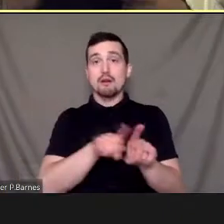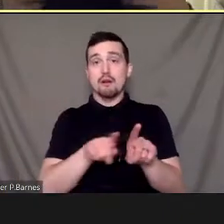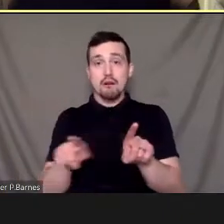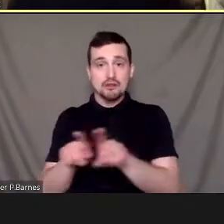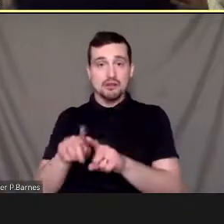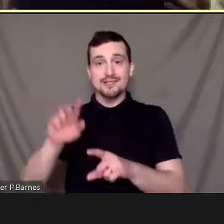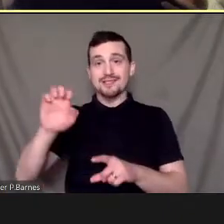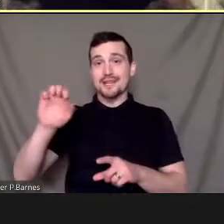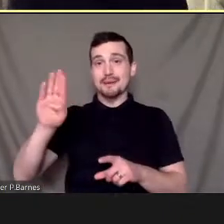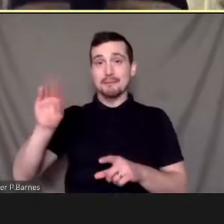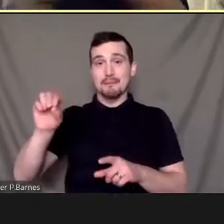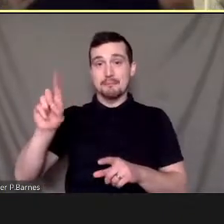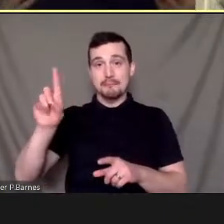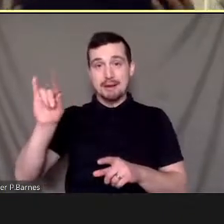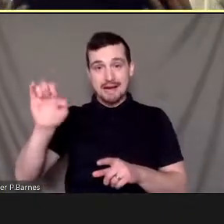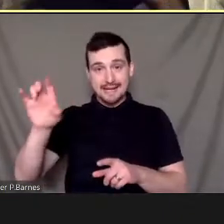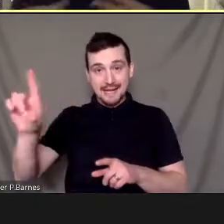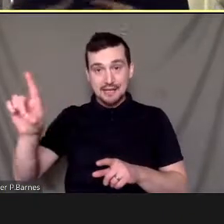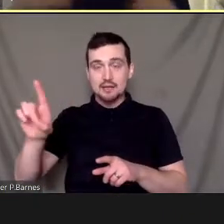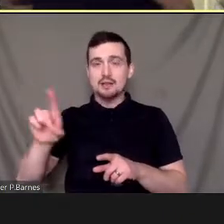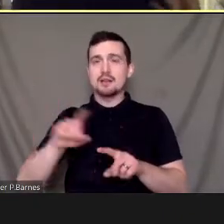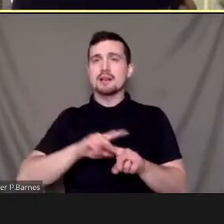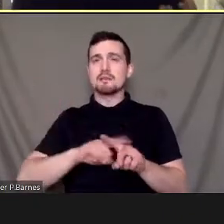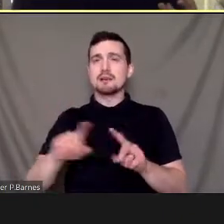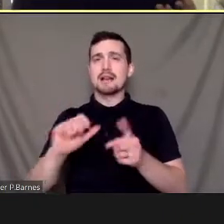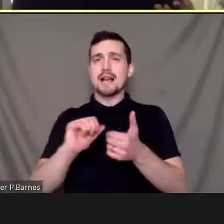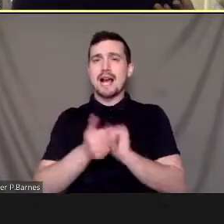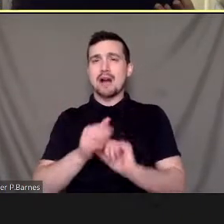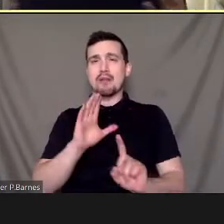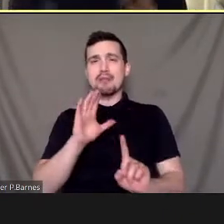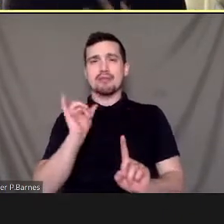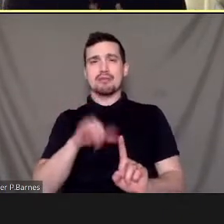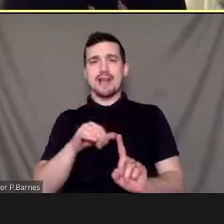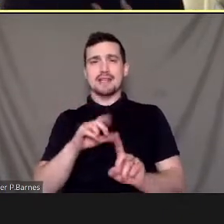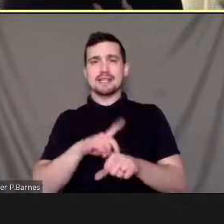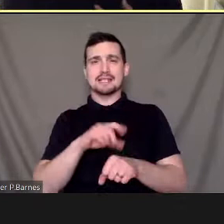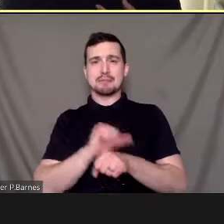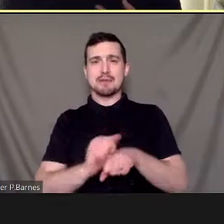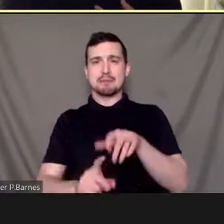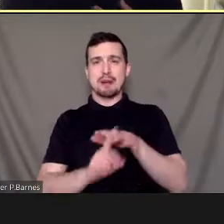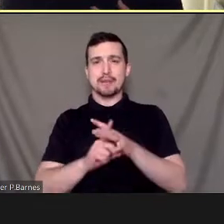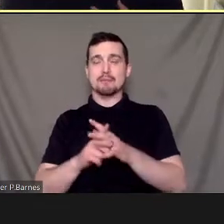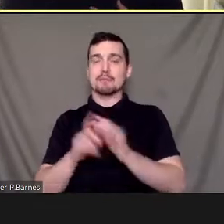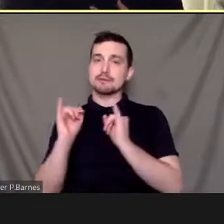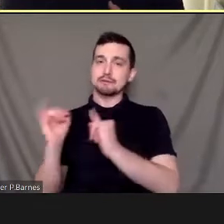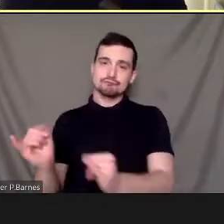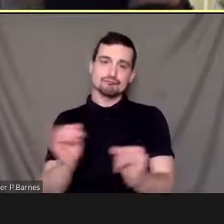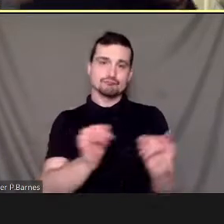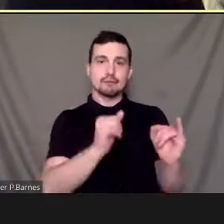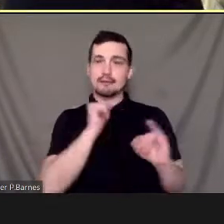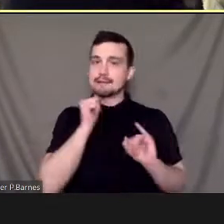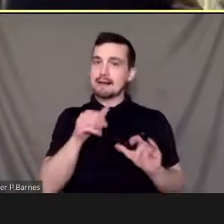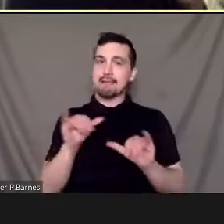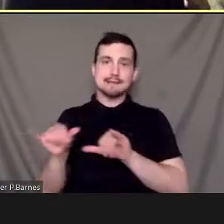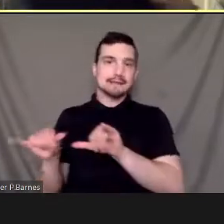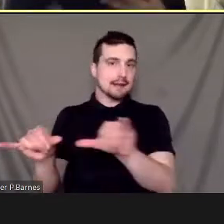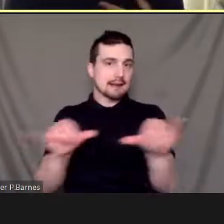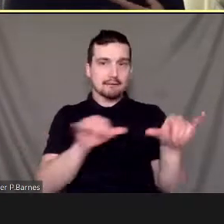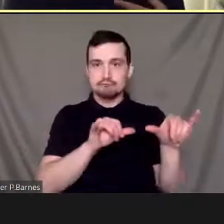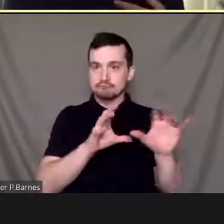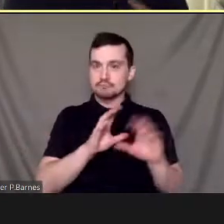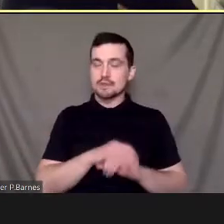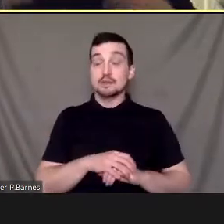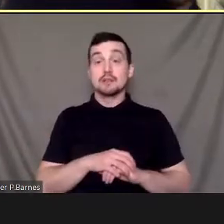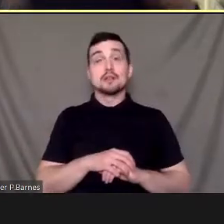that embodied condition is very different for different people, okay? And so because of